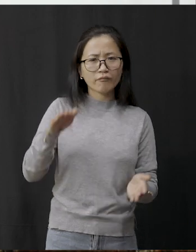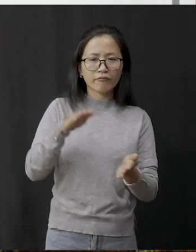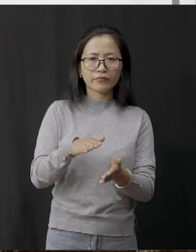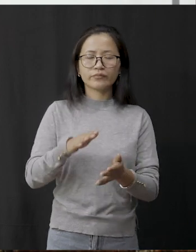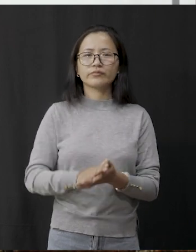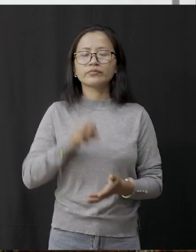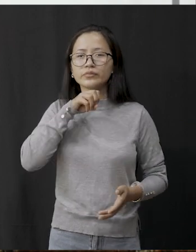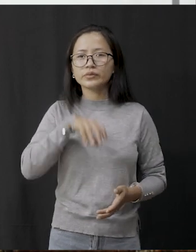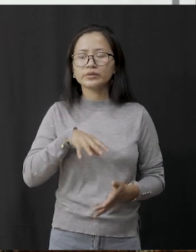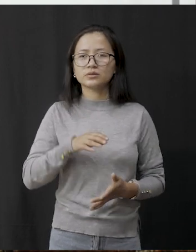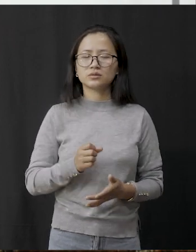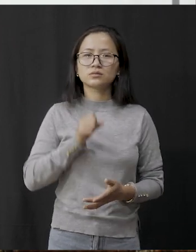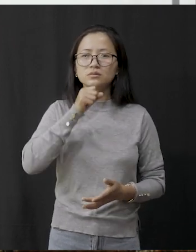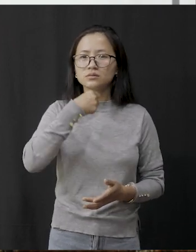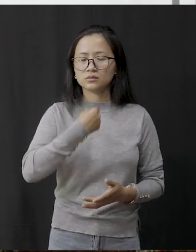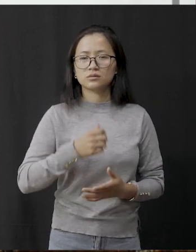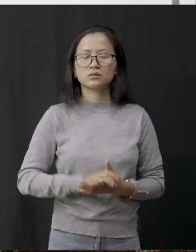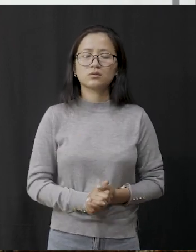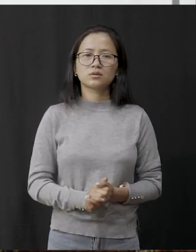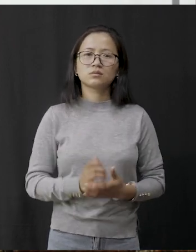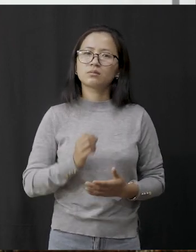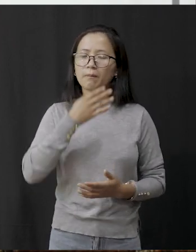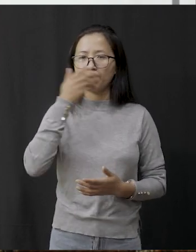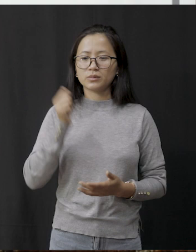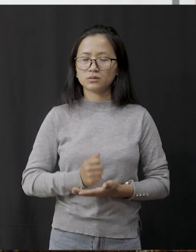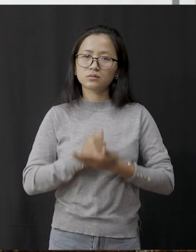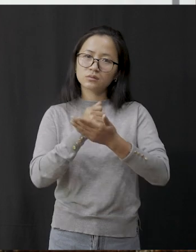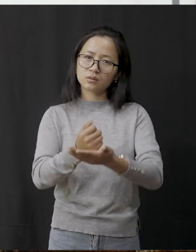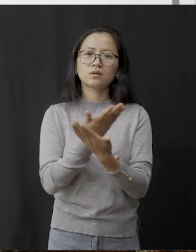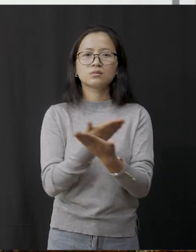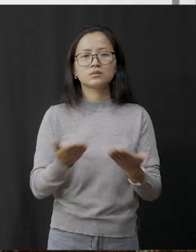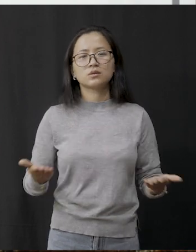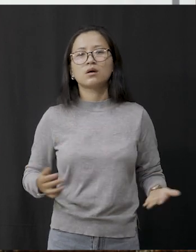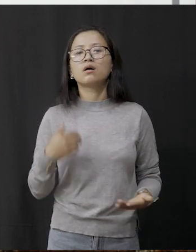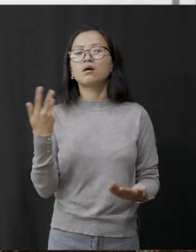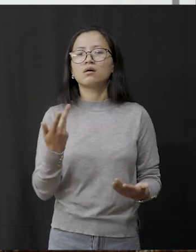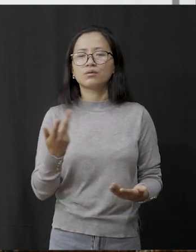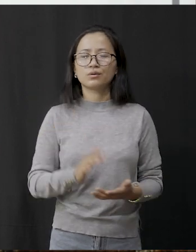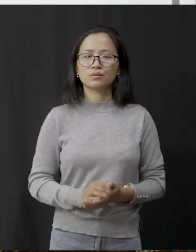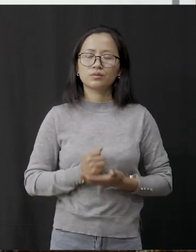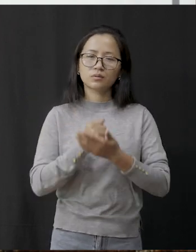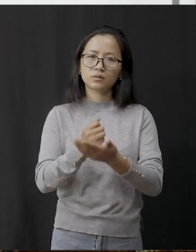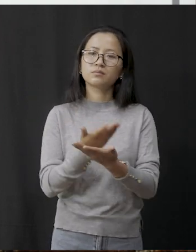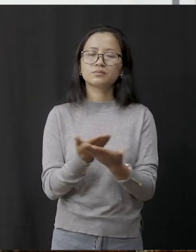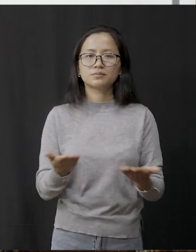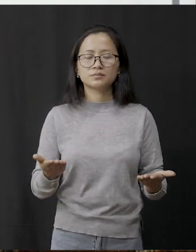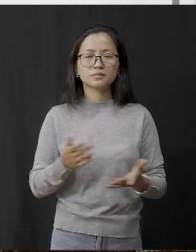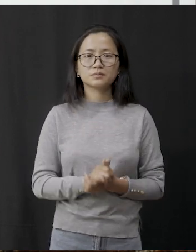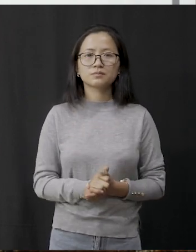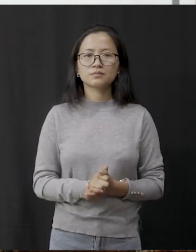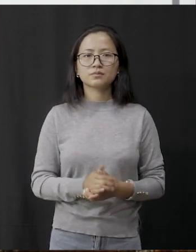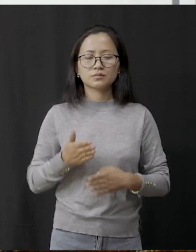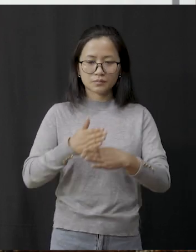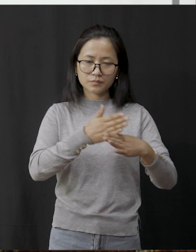you must help them. Okay? And how you will help them, that is the question, right? So students,